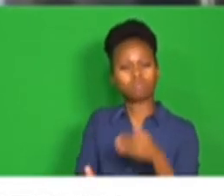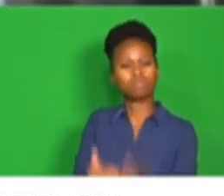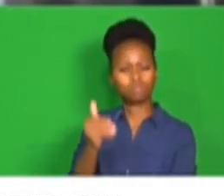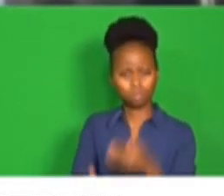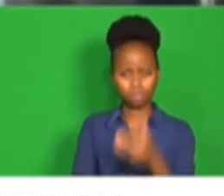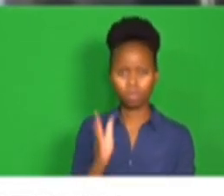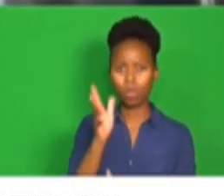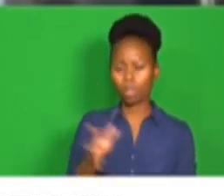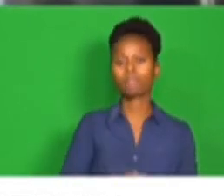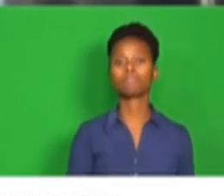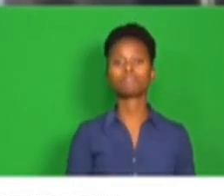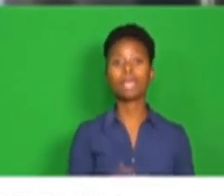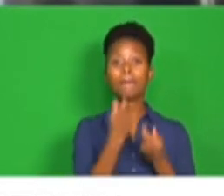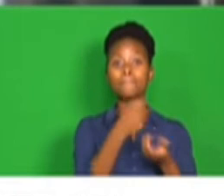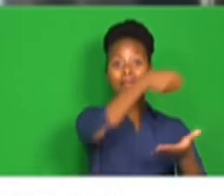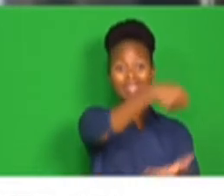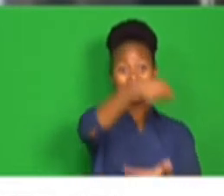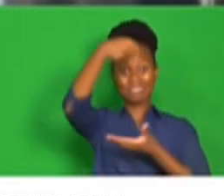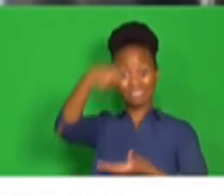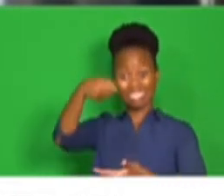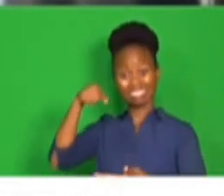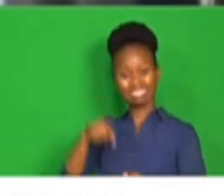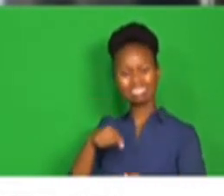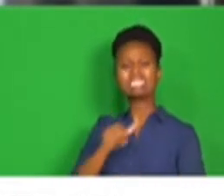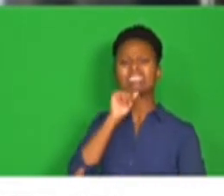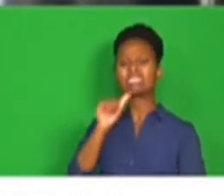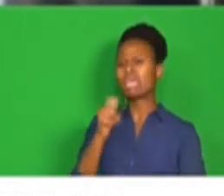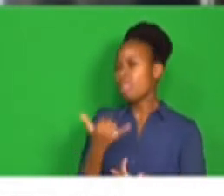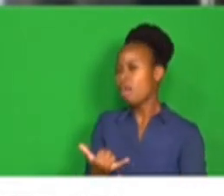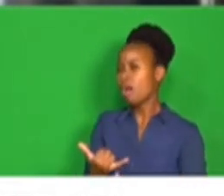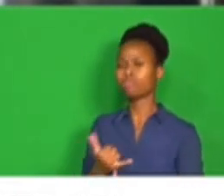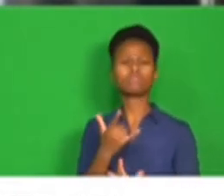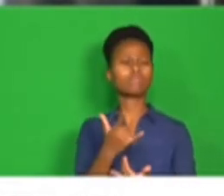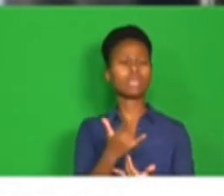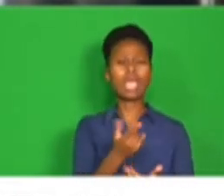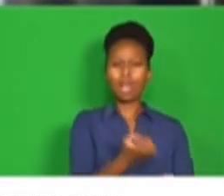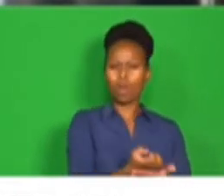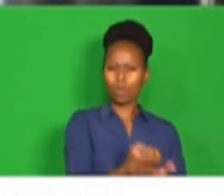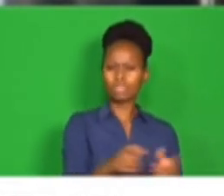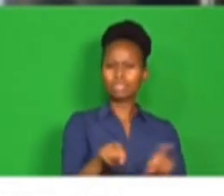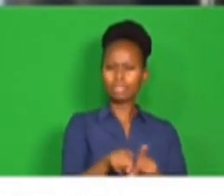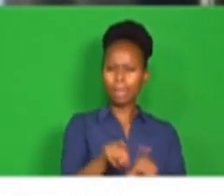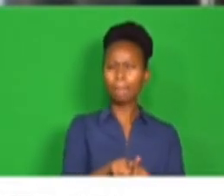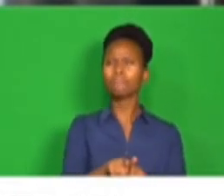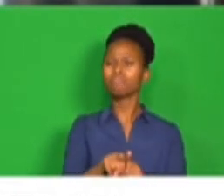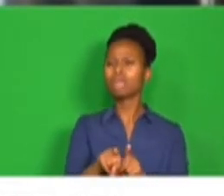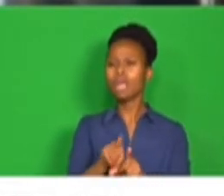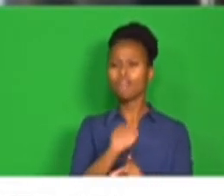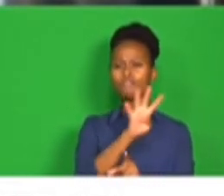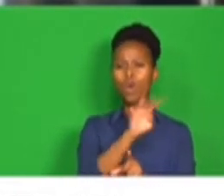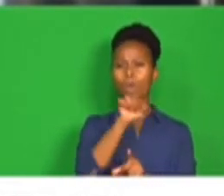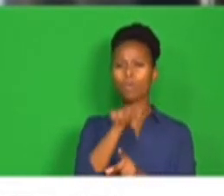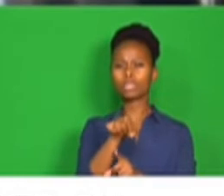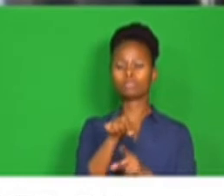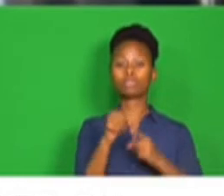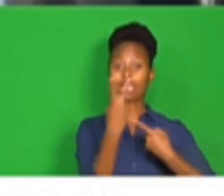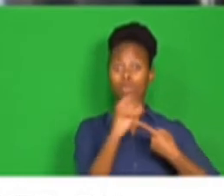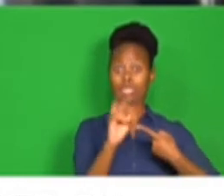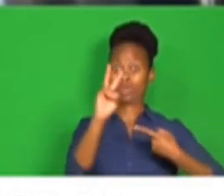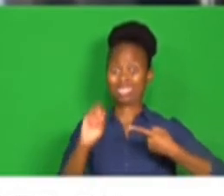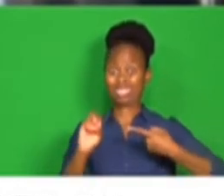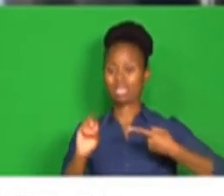Fund has forecast global gross domestic product to have contracted by about 4.4% in